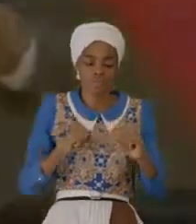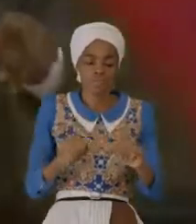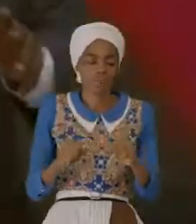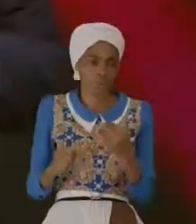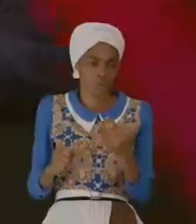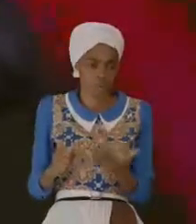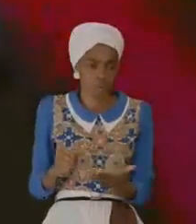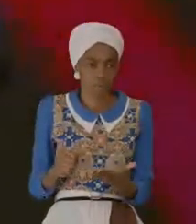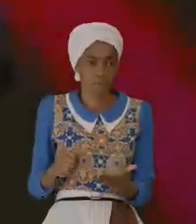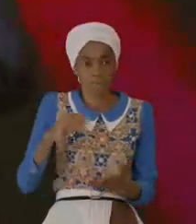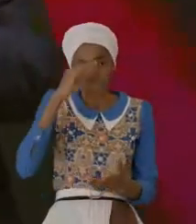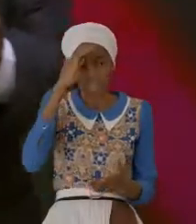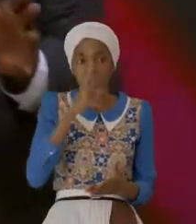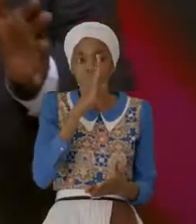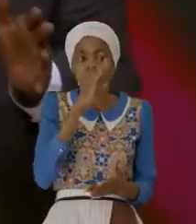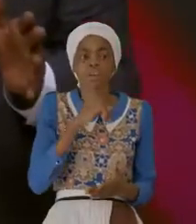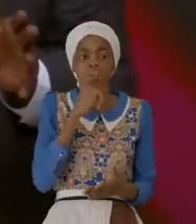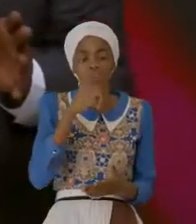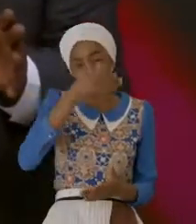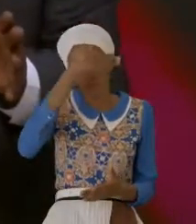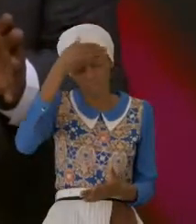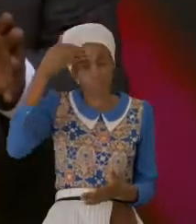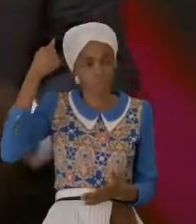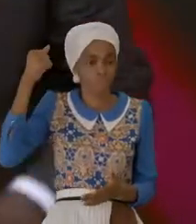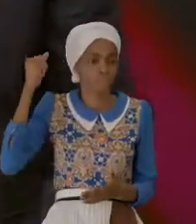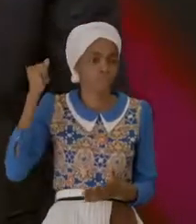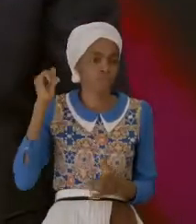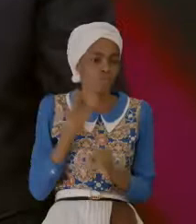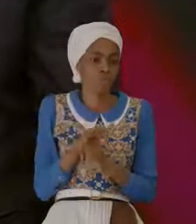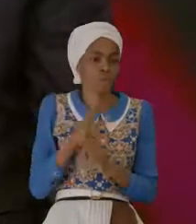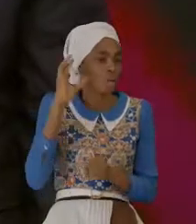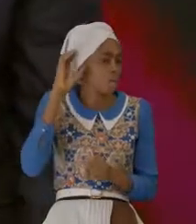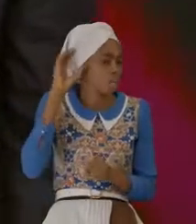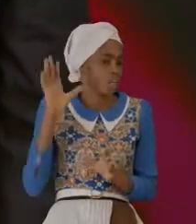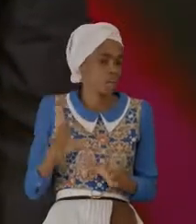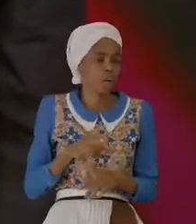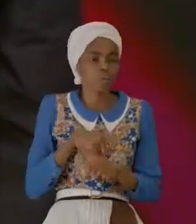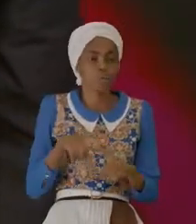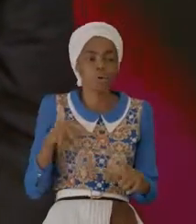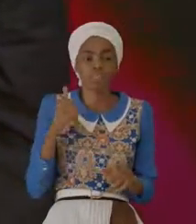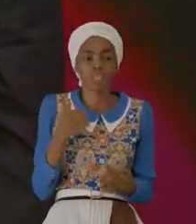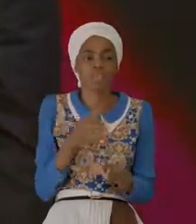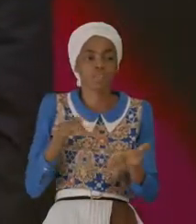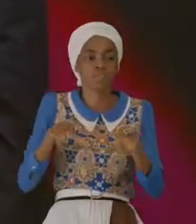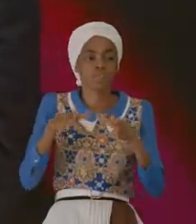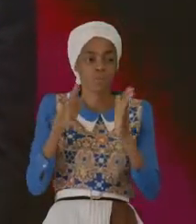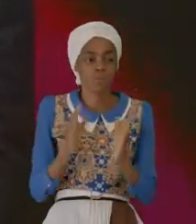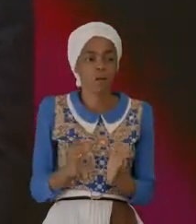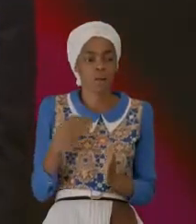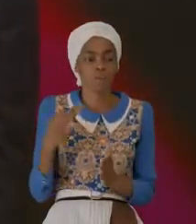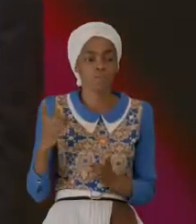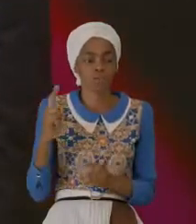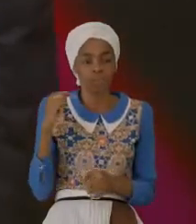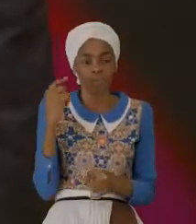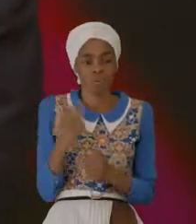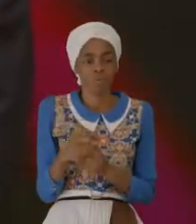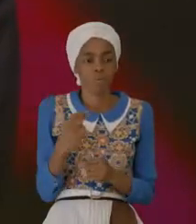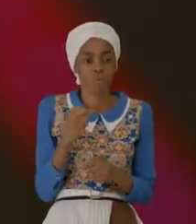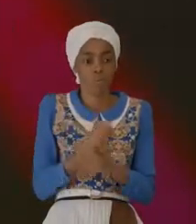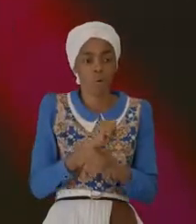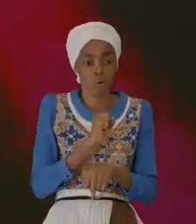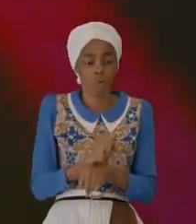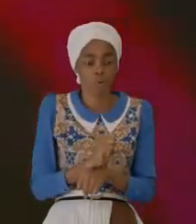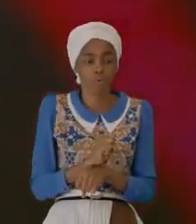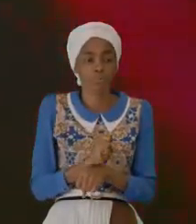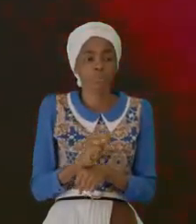he being naughty forgetful hearer but a dual of the work a